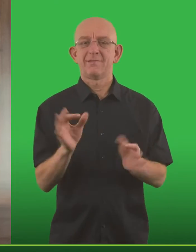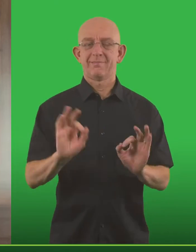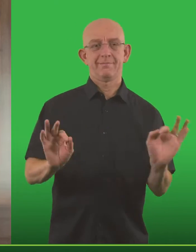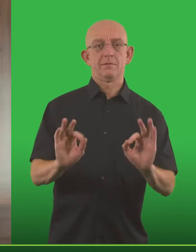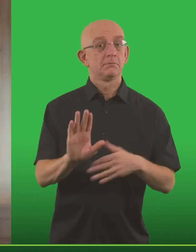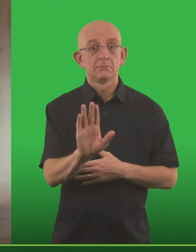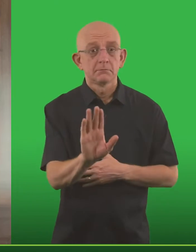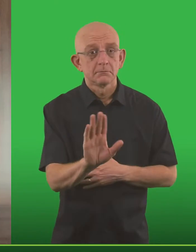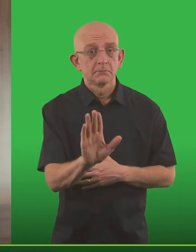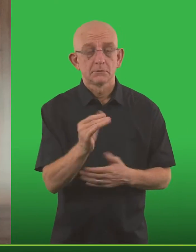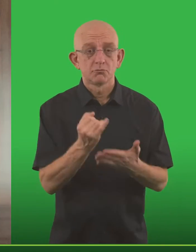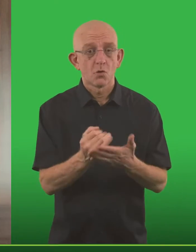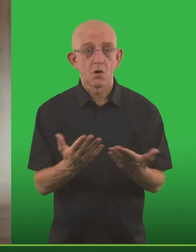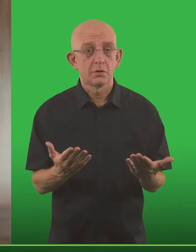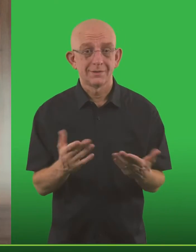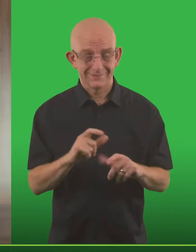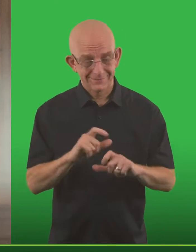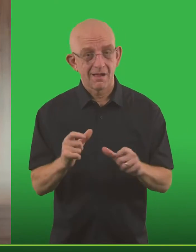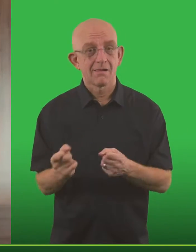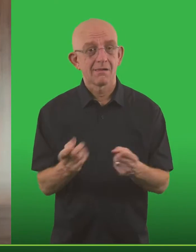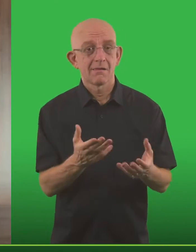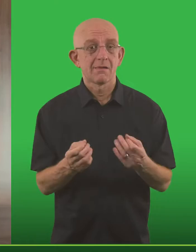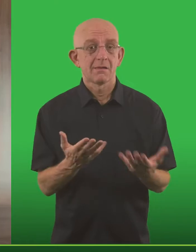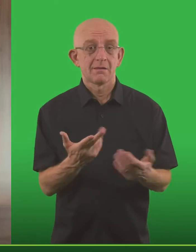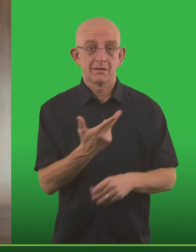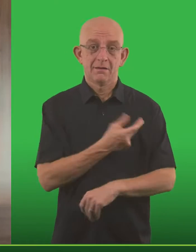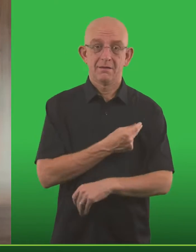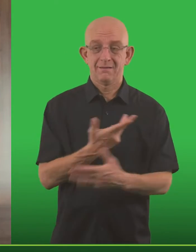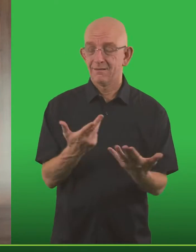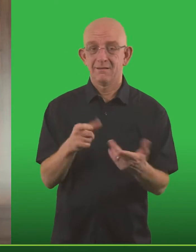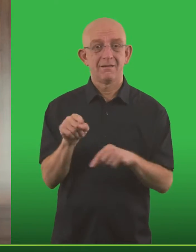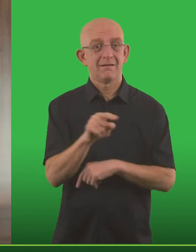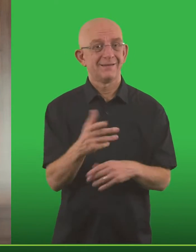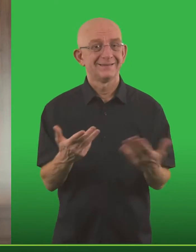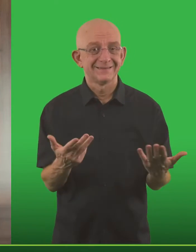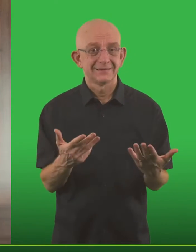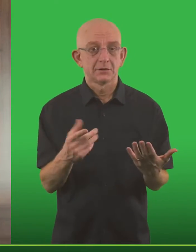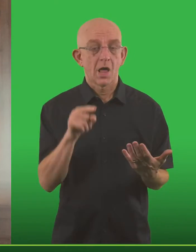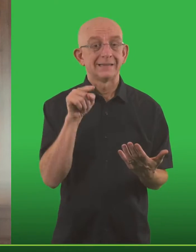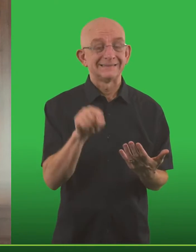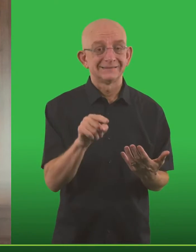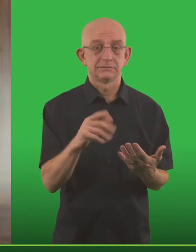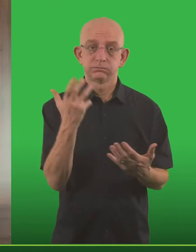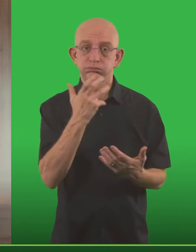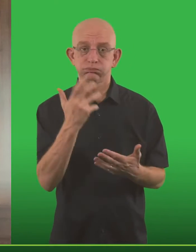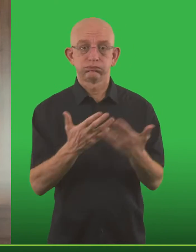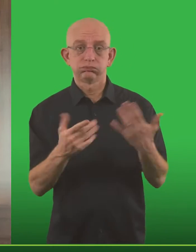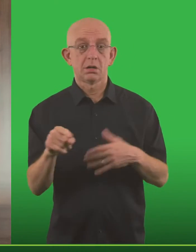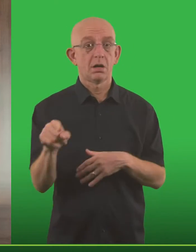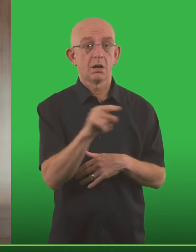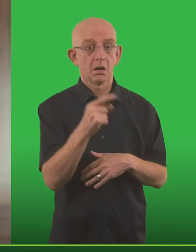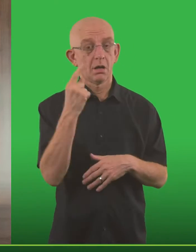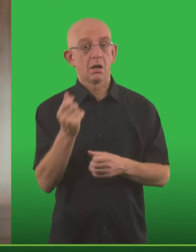vaccination hasn't completely broken the link between being a case and being hospitalised. What